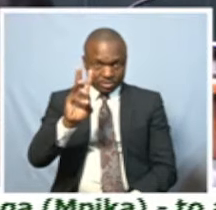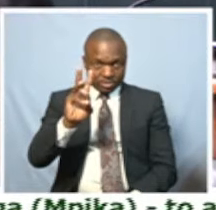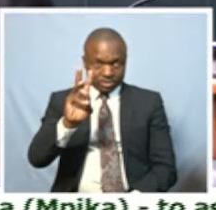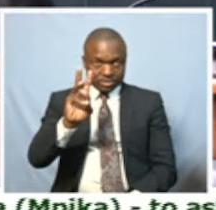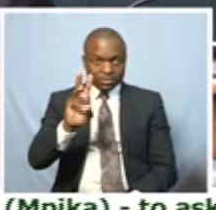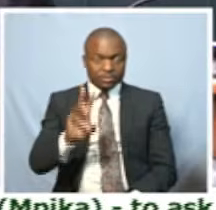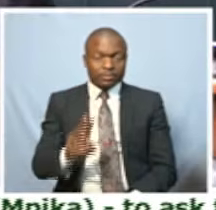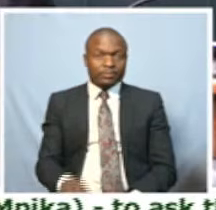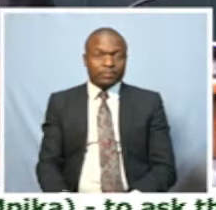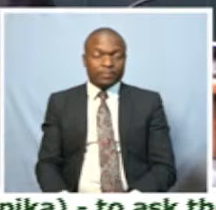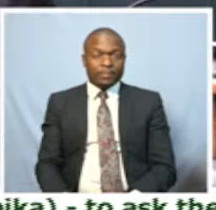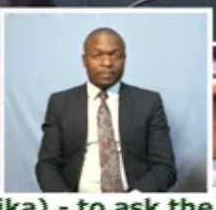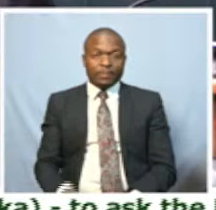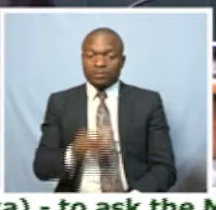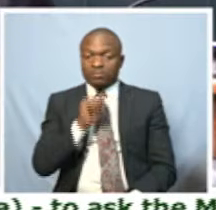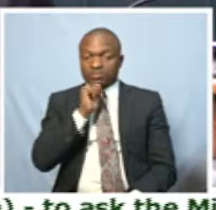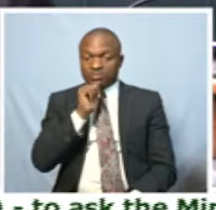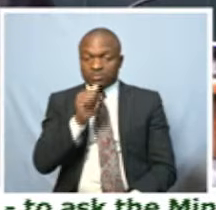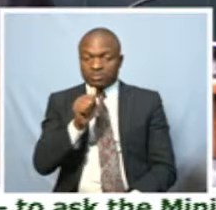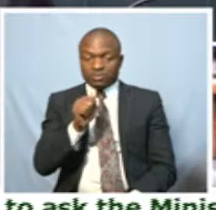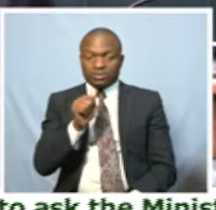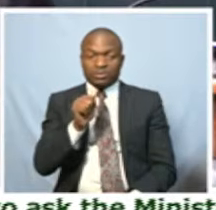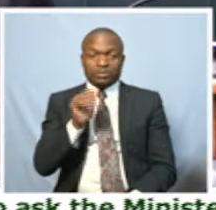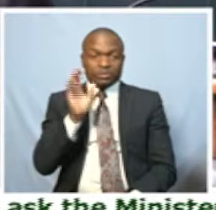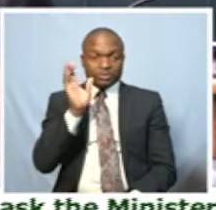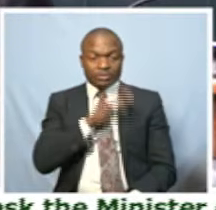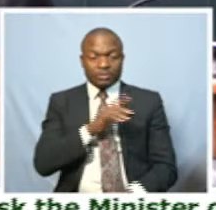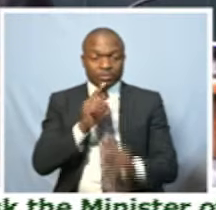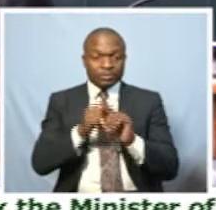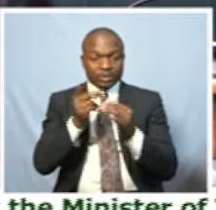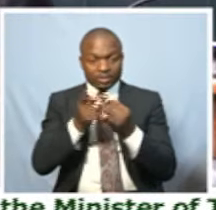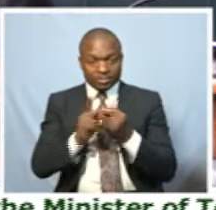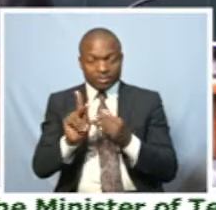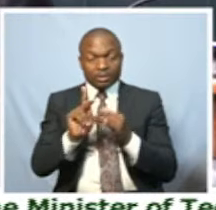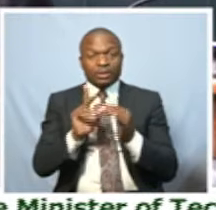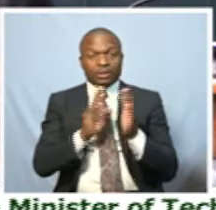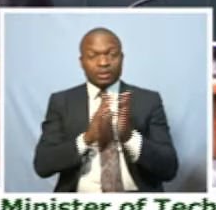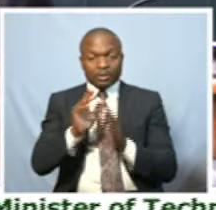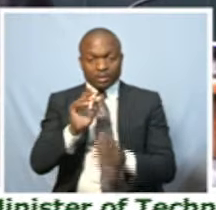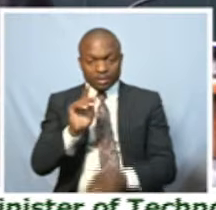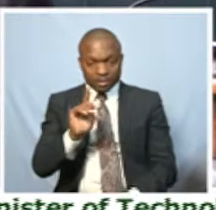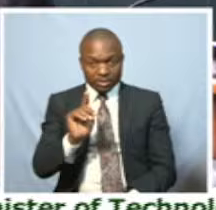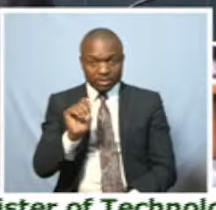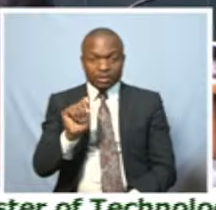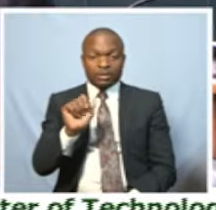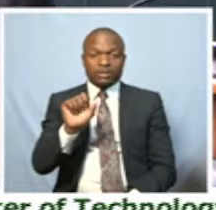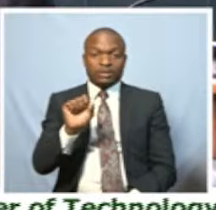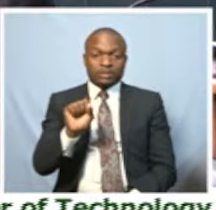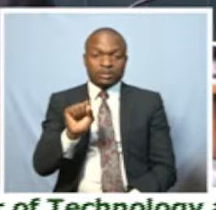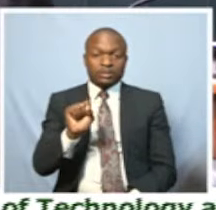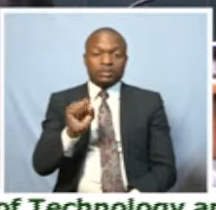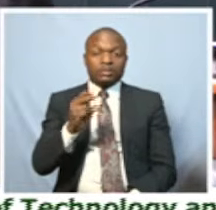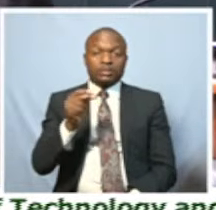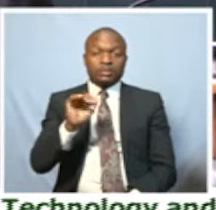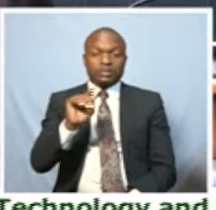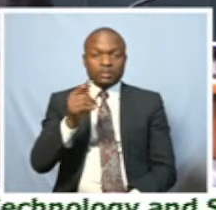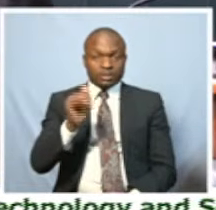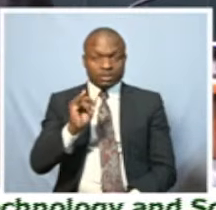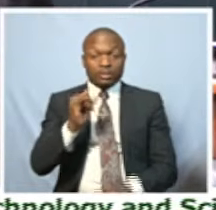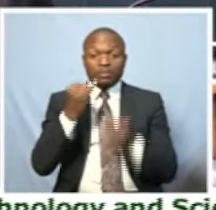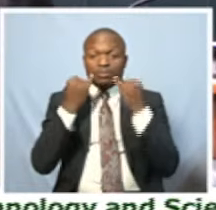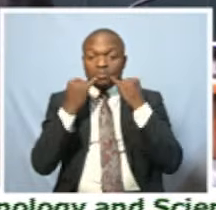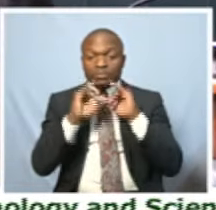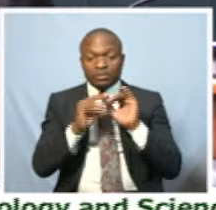2026. So it hasn't yet been done. It's part of the plan. Kashaita, according to information that has